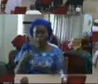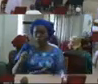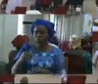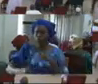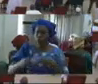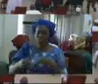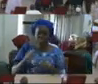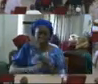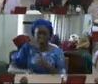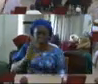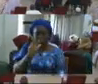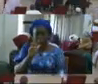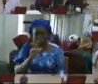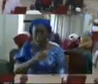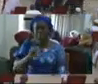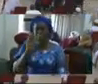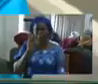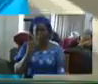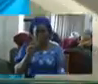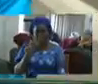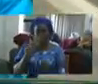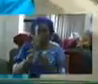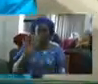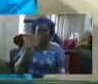from verse 14 to 19.